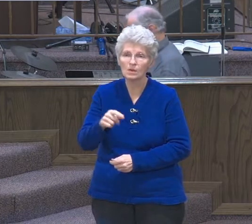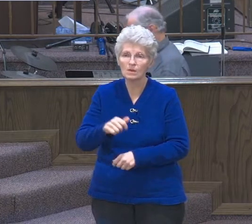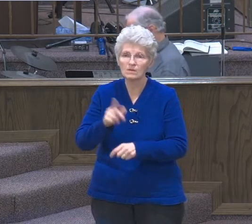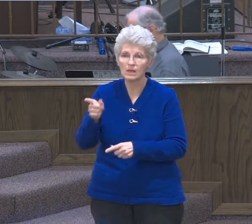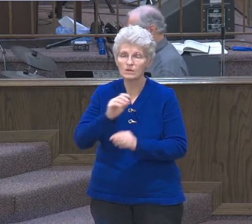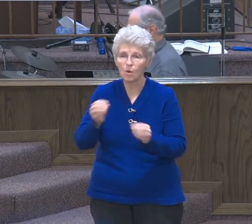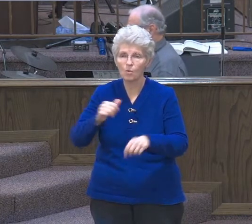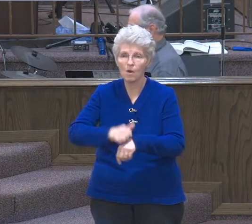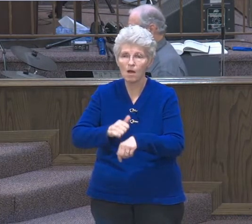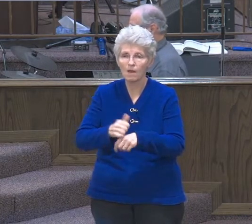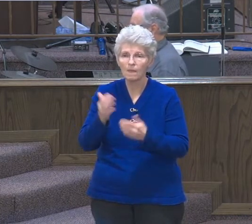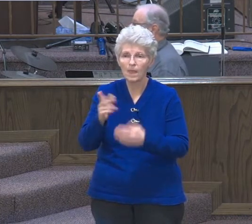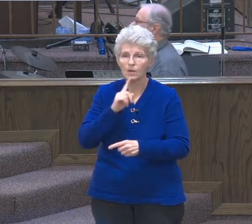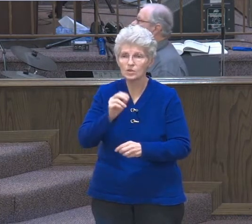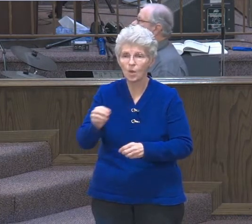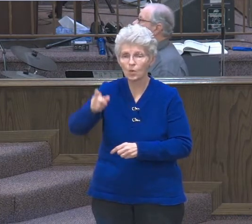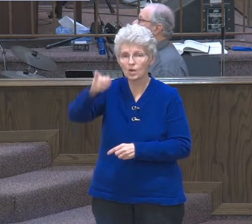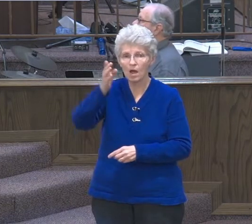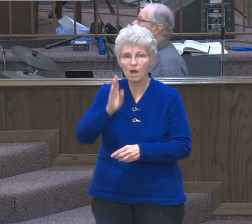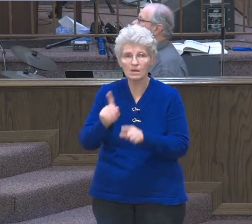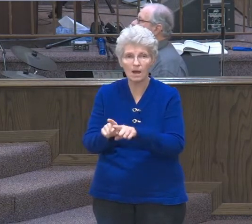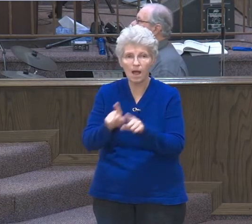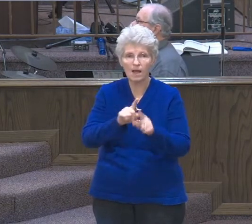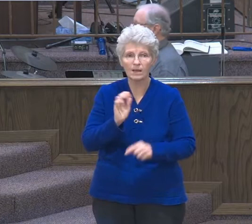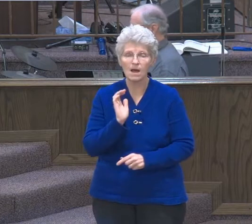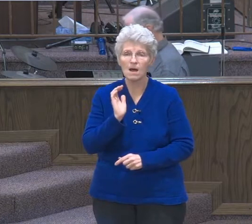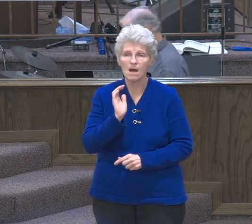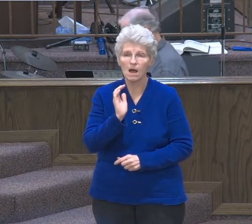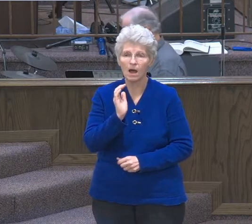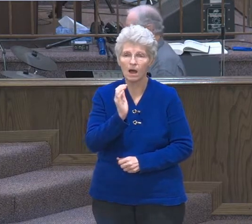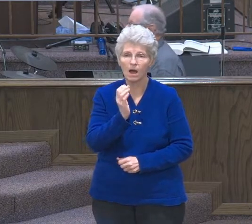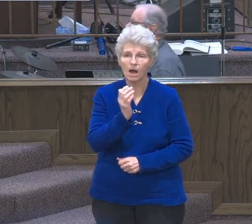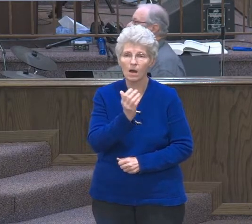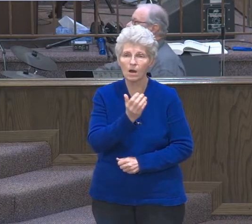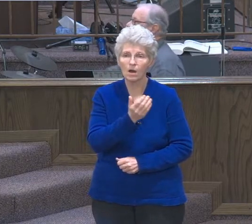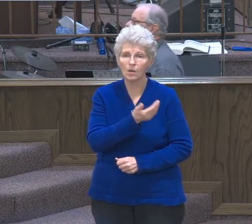There is no rock, there is no God like